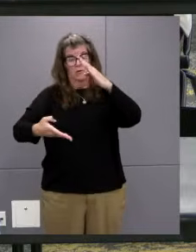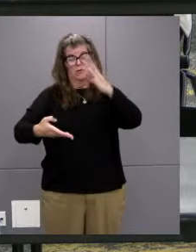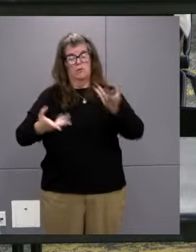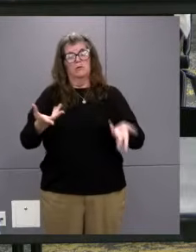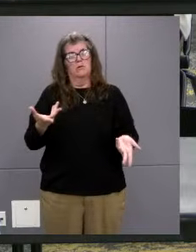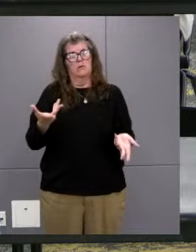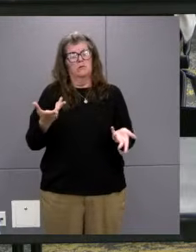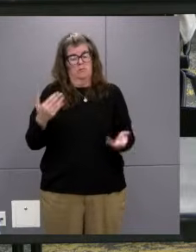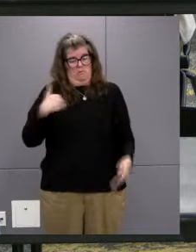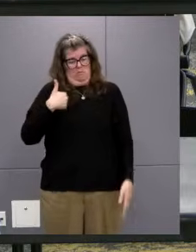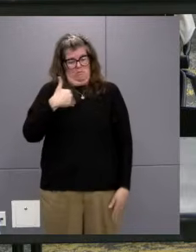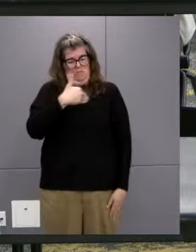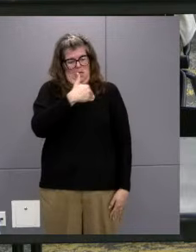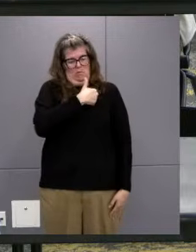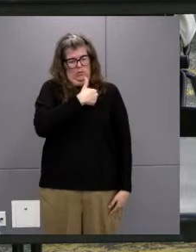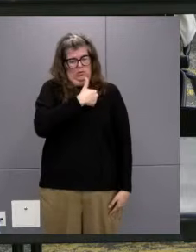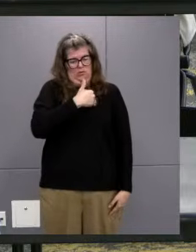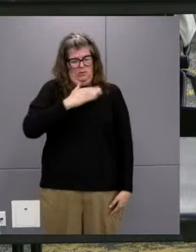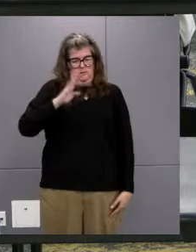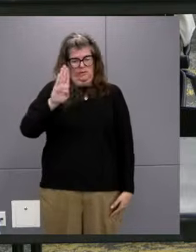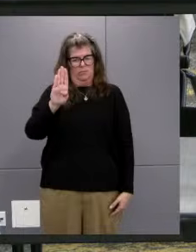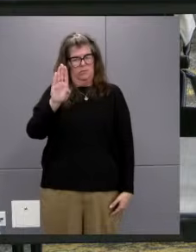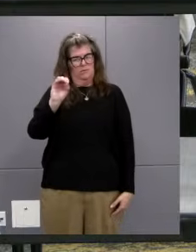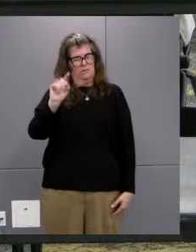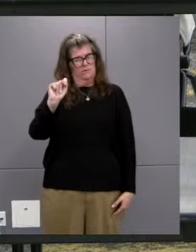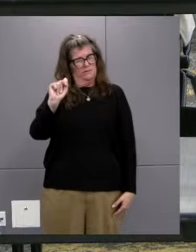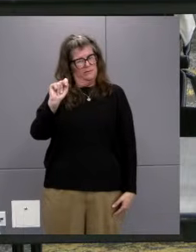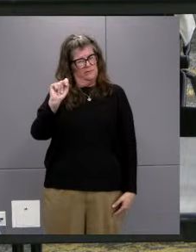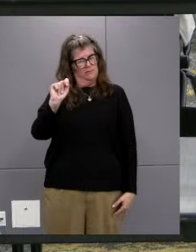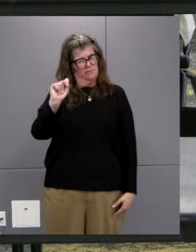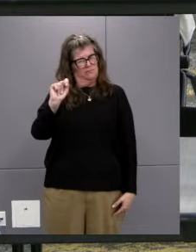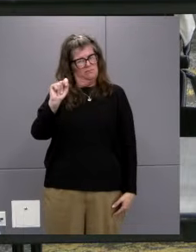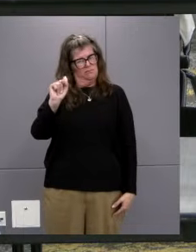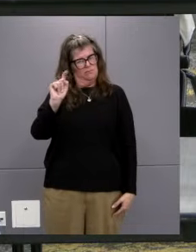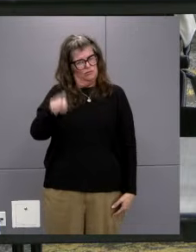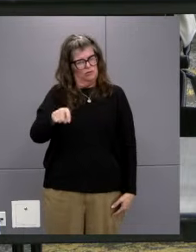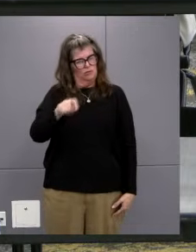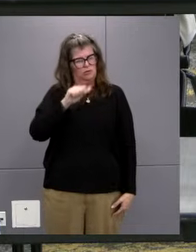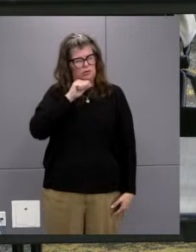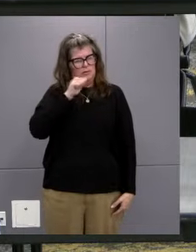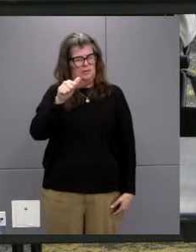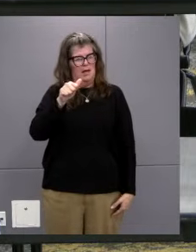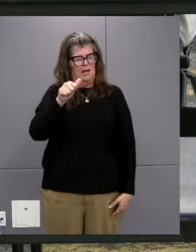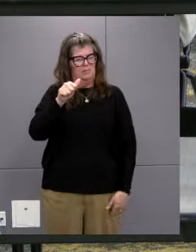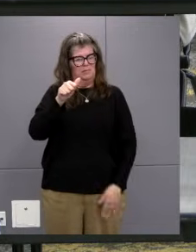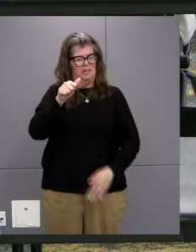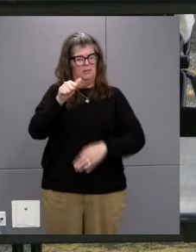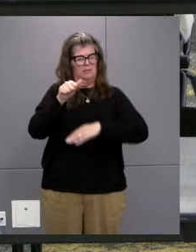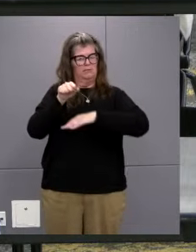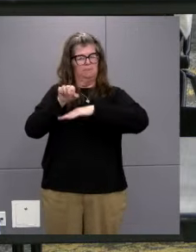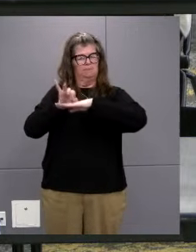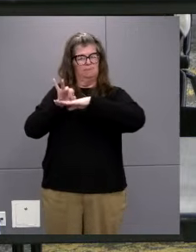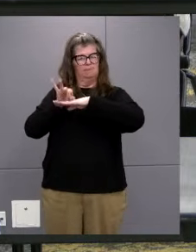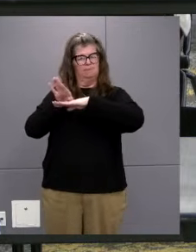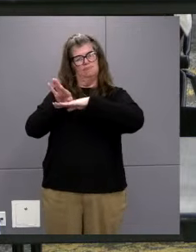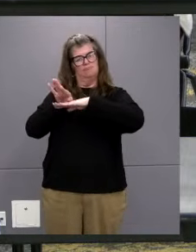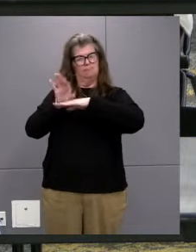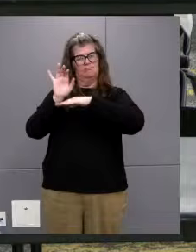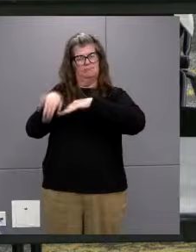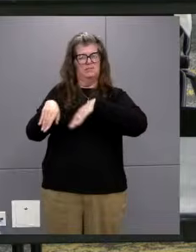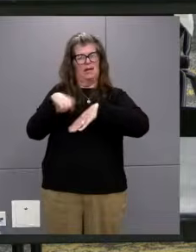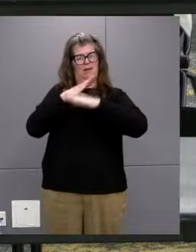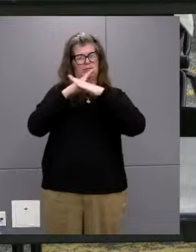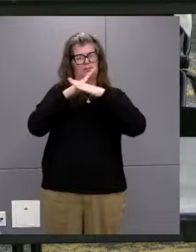members of the Board of Trustees should not be outside of that